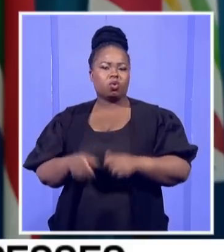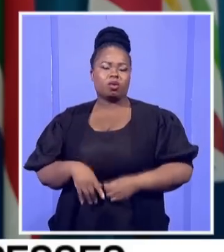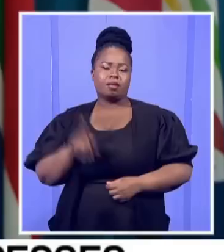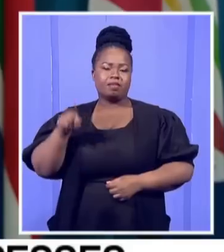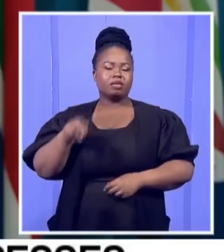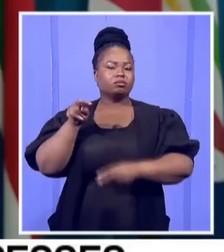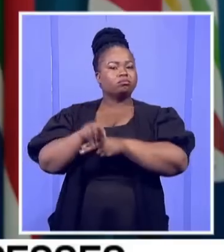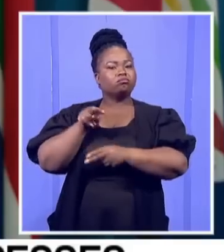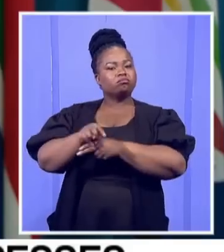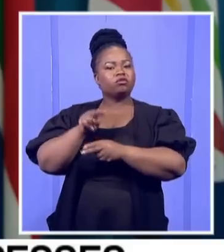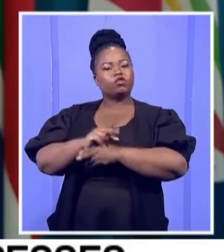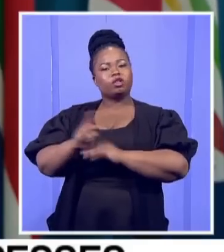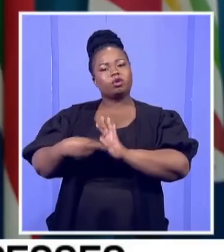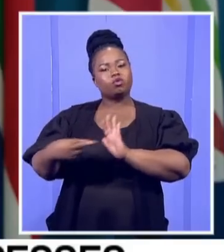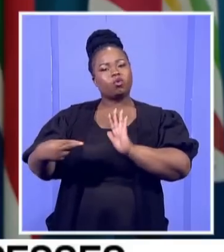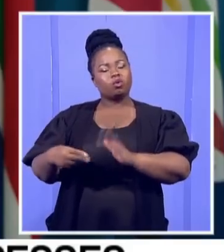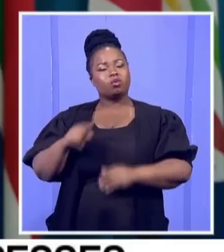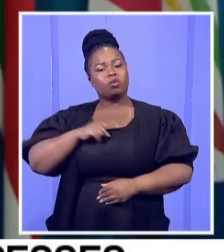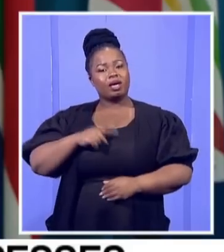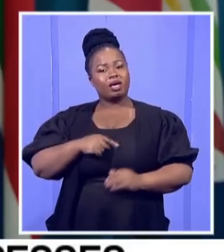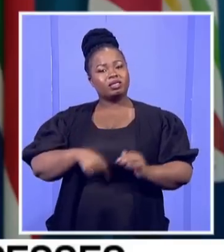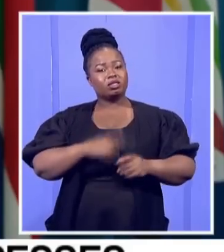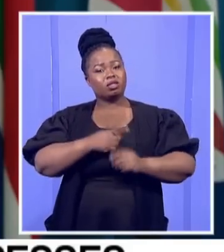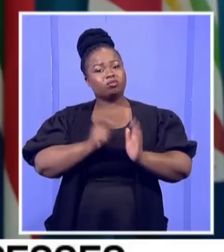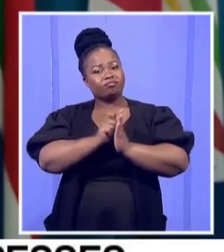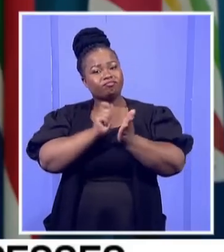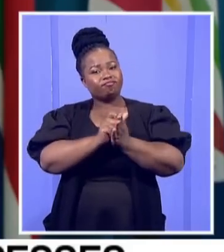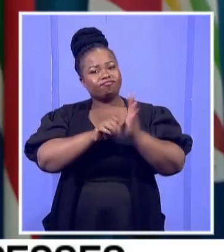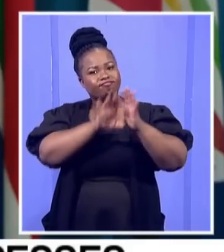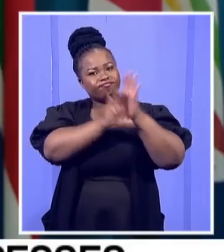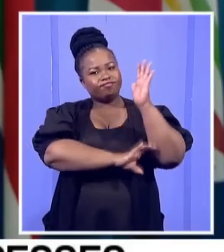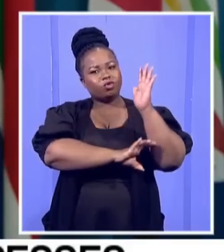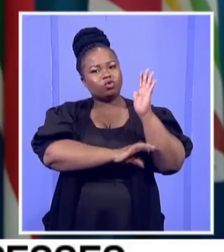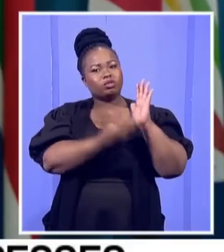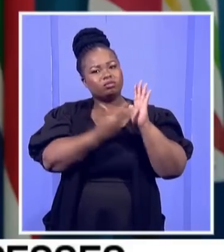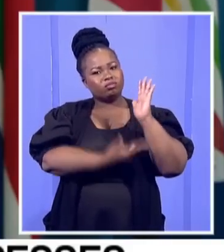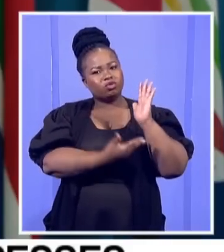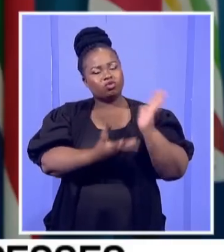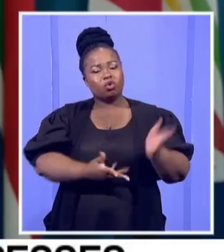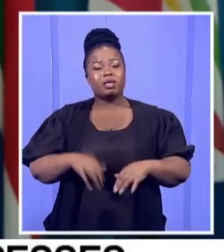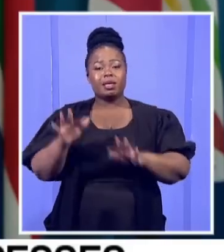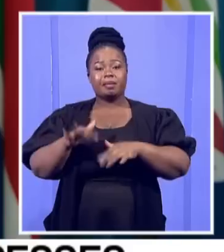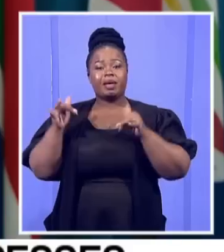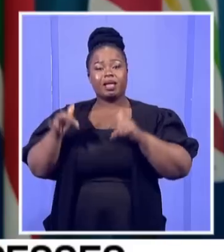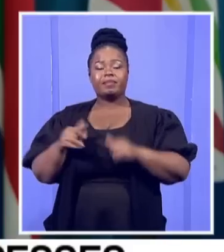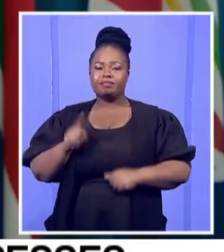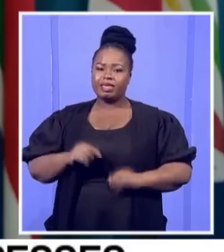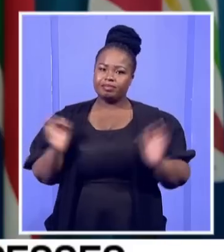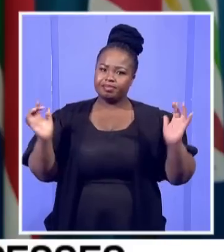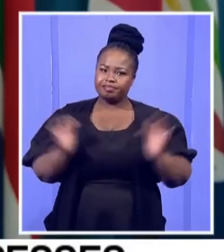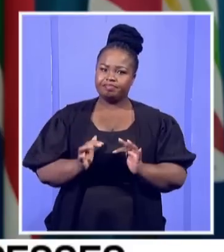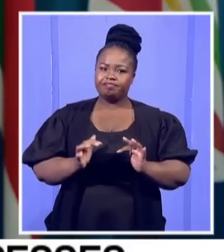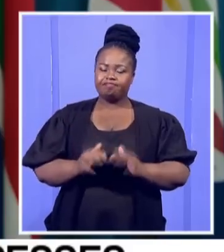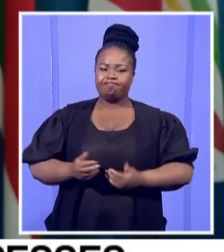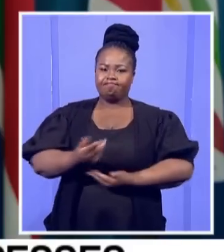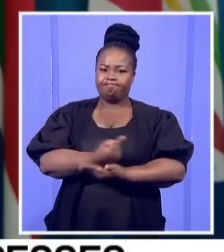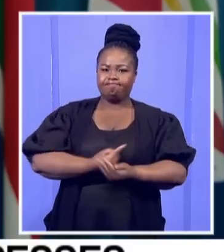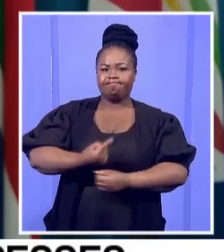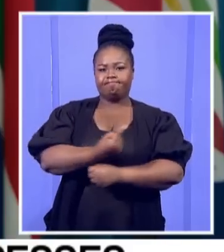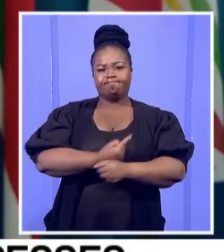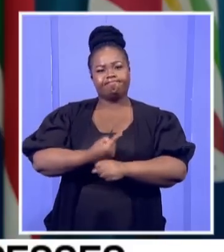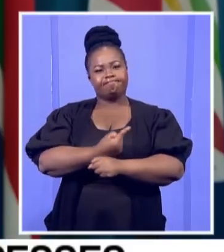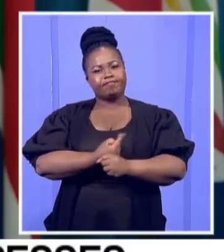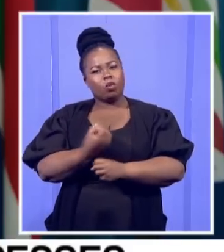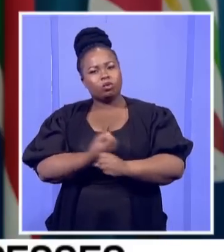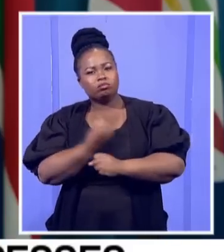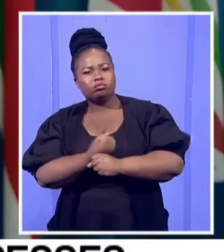oversight role envisaged by the authors of our Constitution. Parliament should be sitting round the clock, coming up with ways